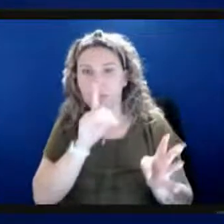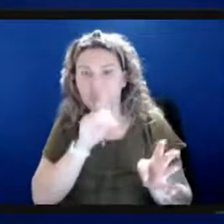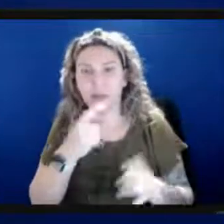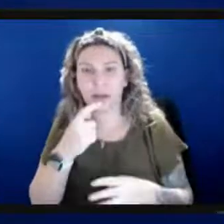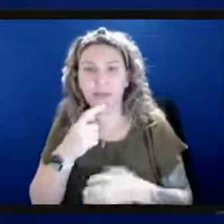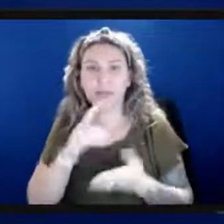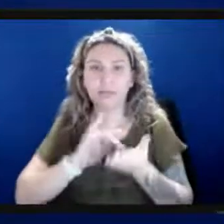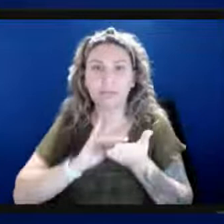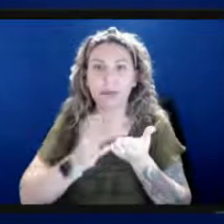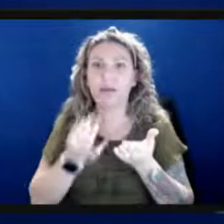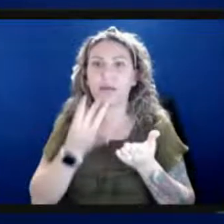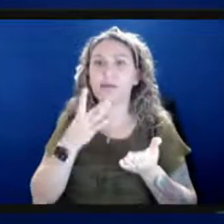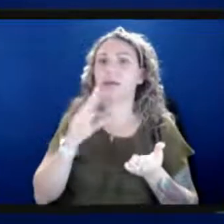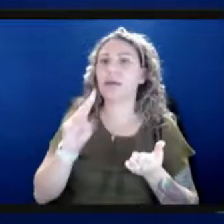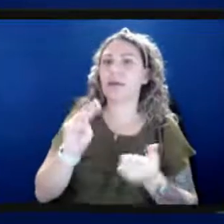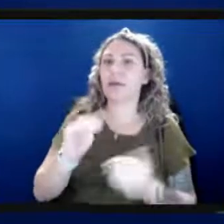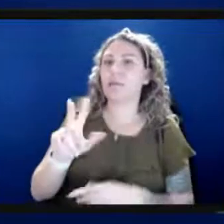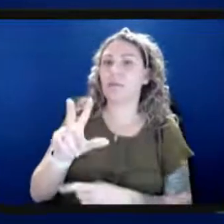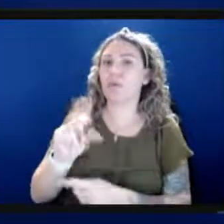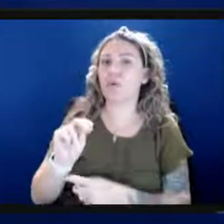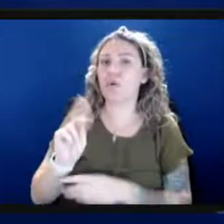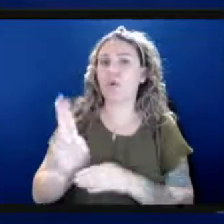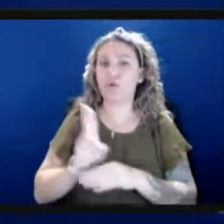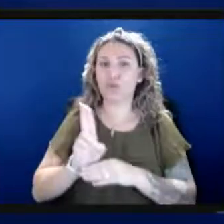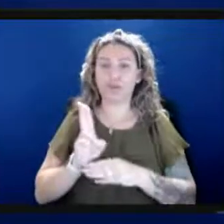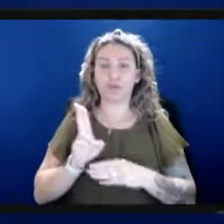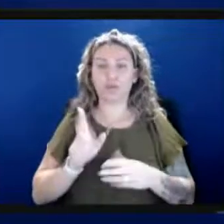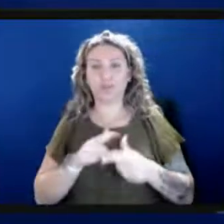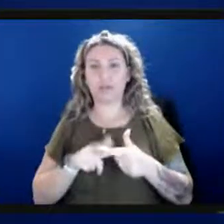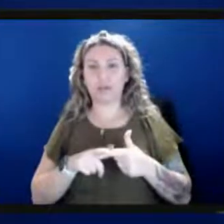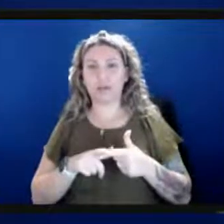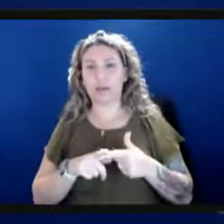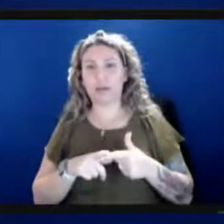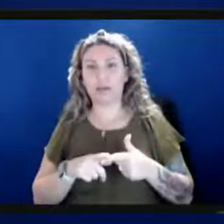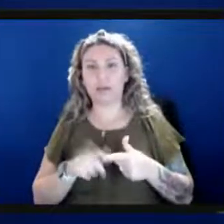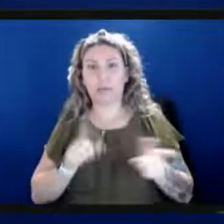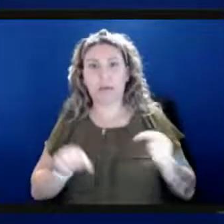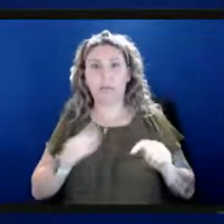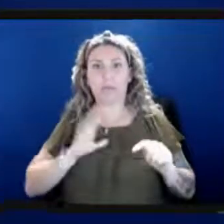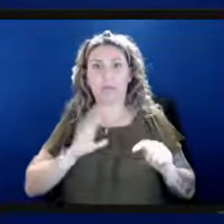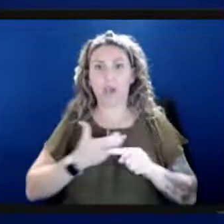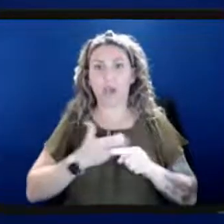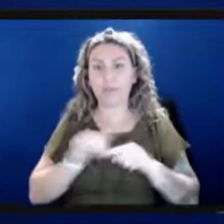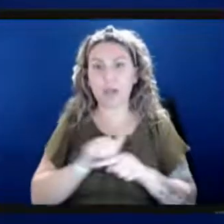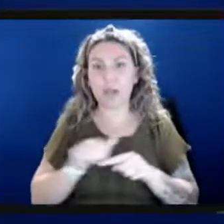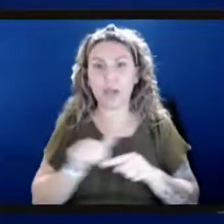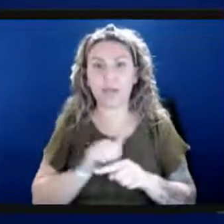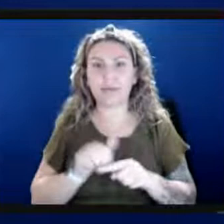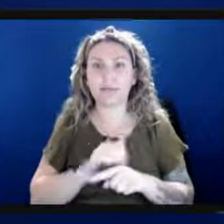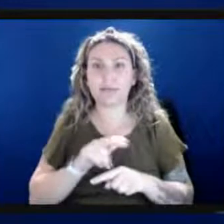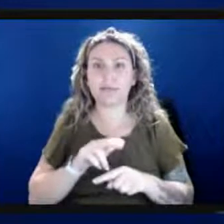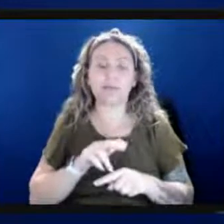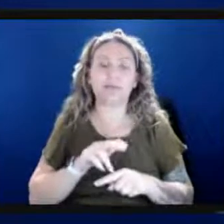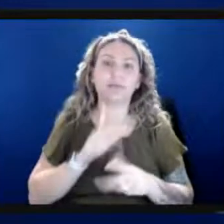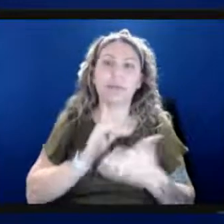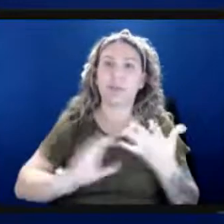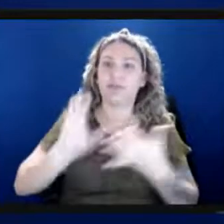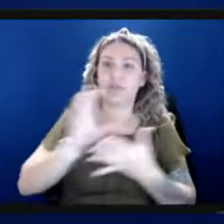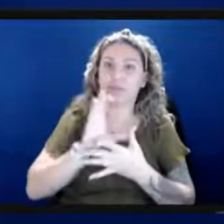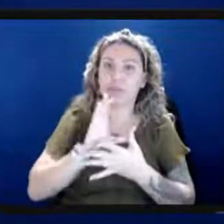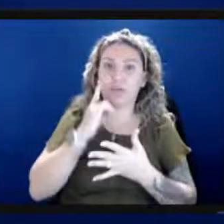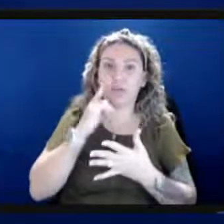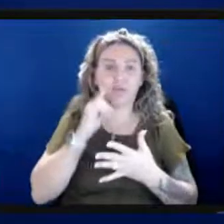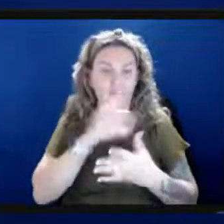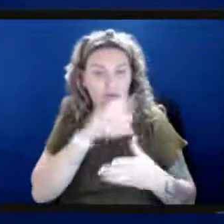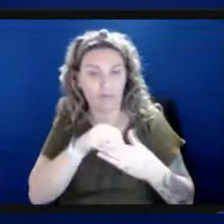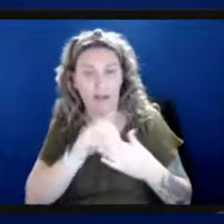heard about more of M30 use, and then they came back to our practice and of course met criteria for being in our practice, and then were treated